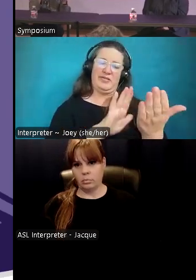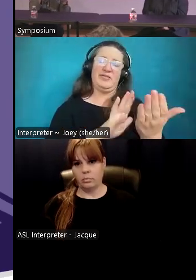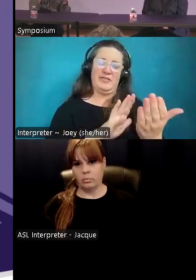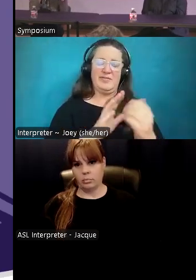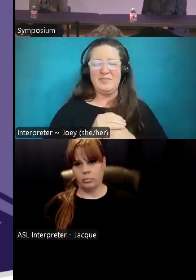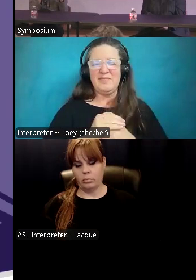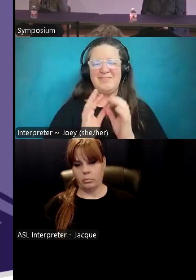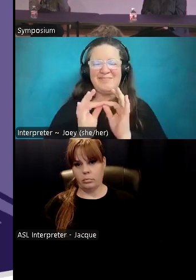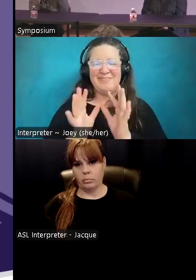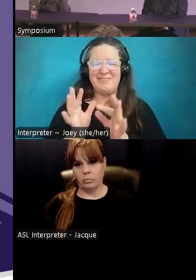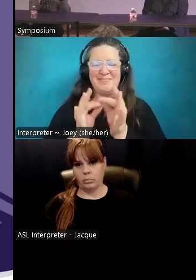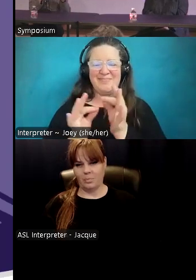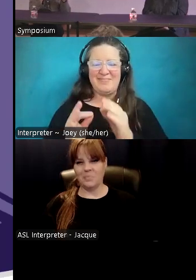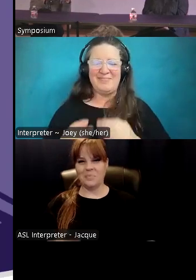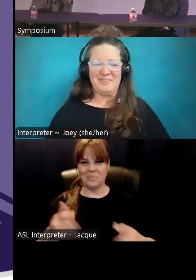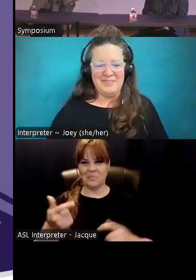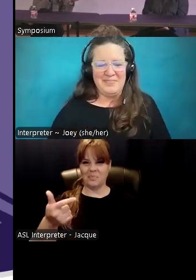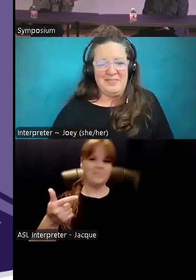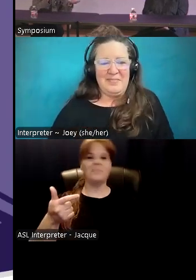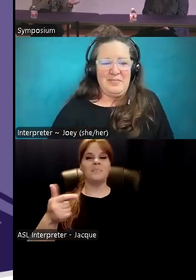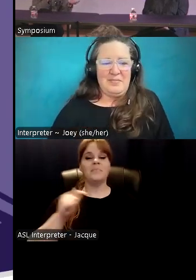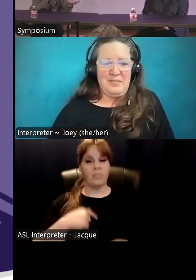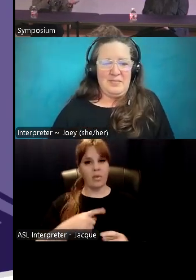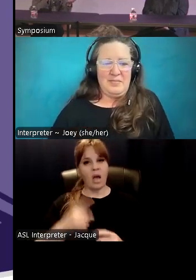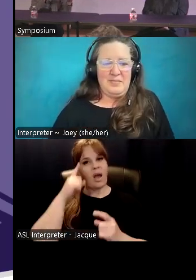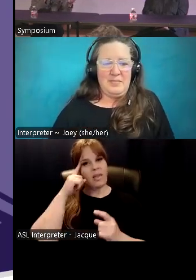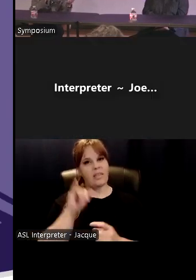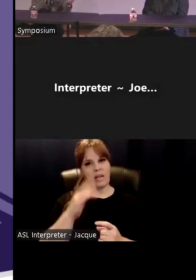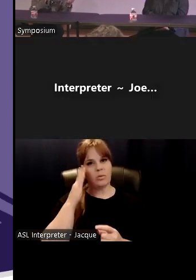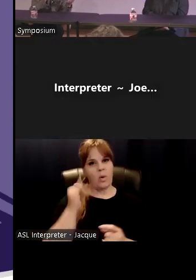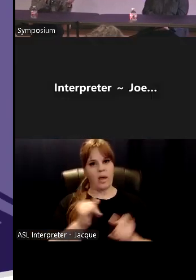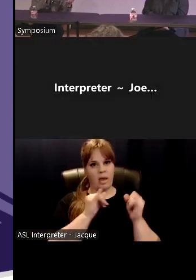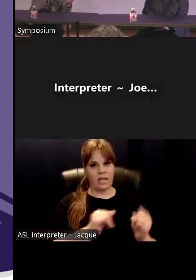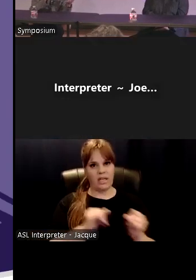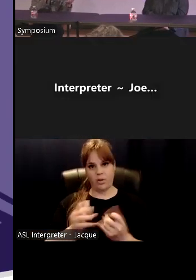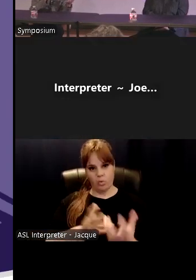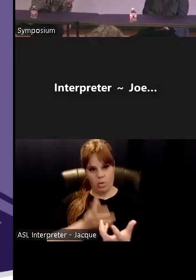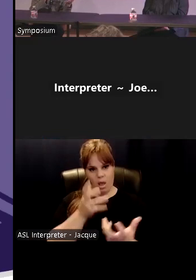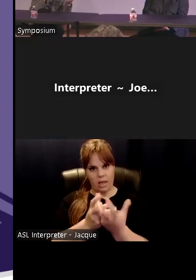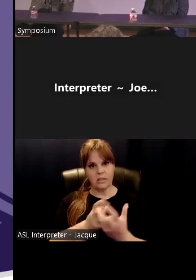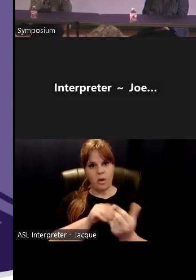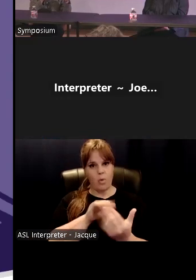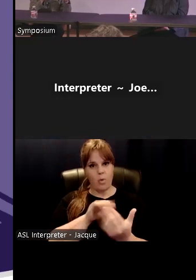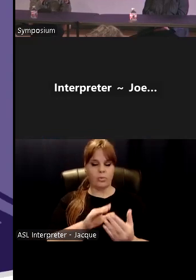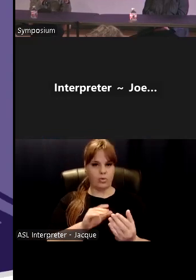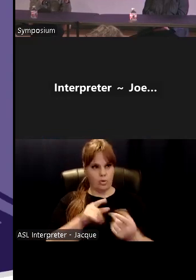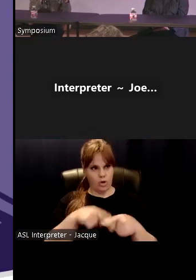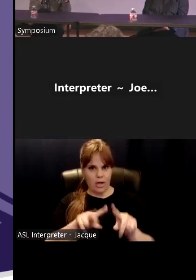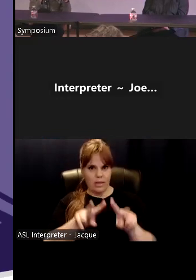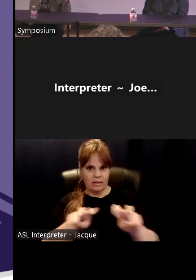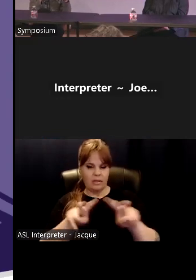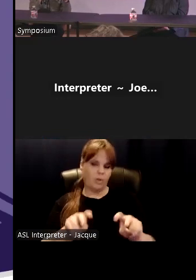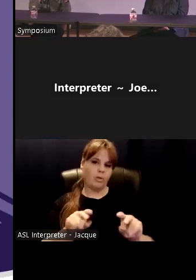I think that's why really an individualized approach is so important in the assessment, to try to understand the interaction.